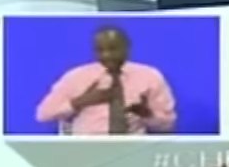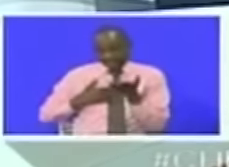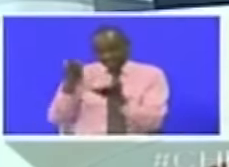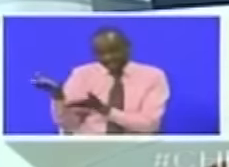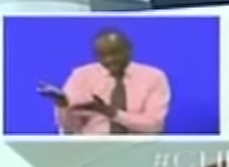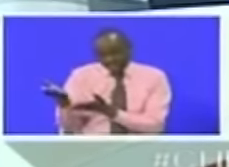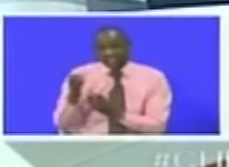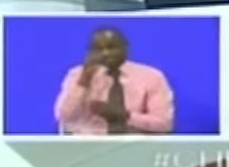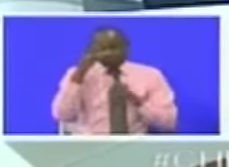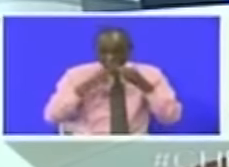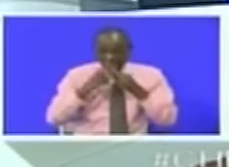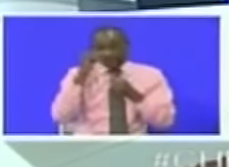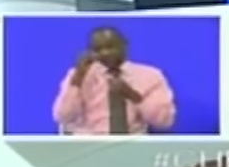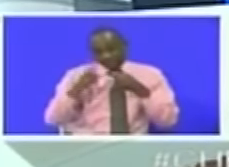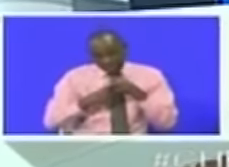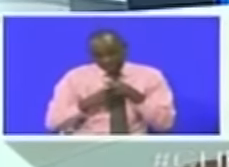News,